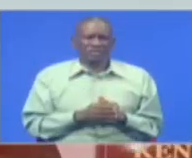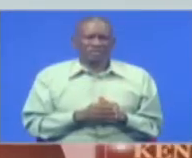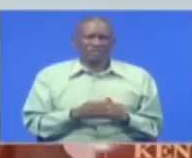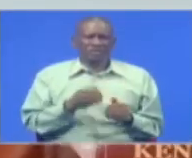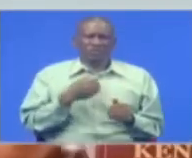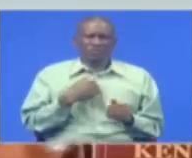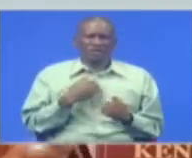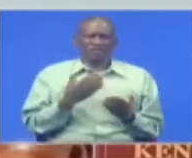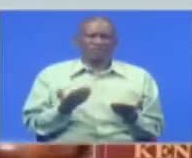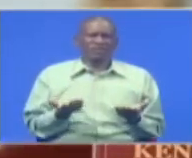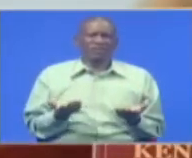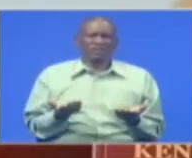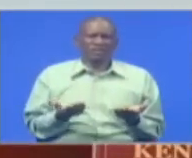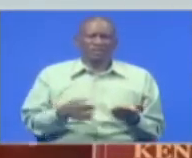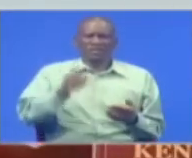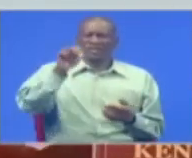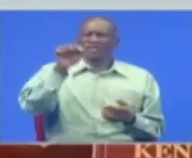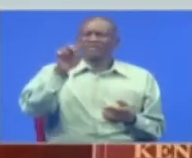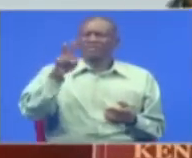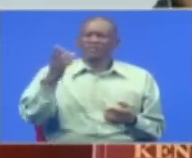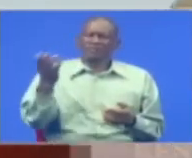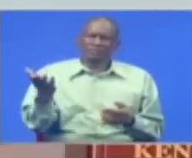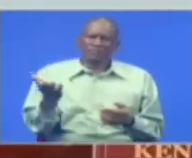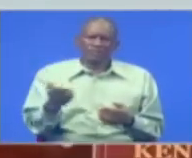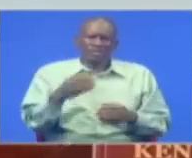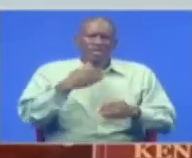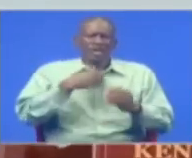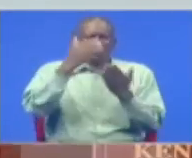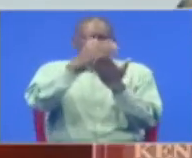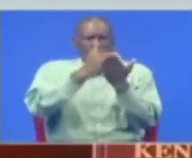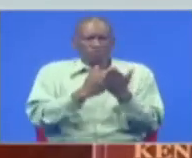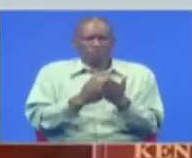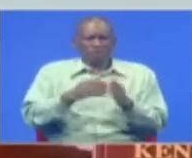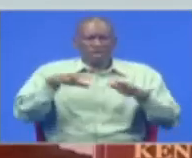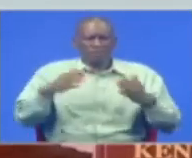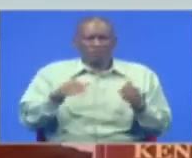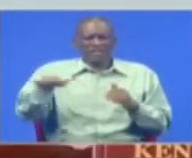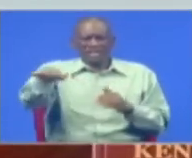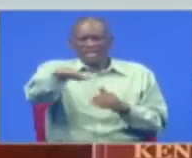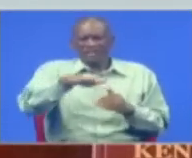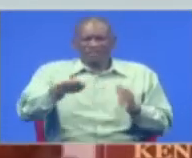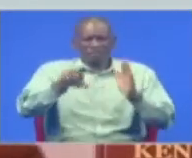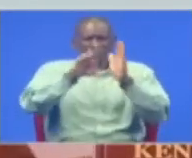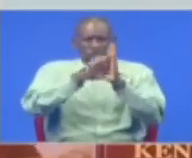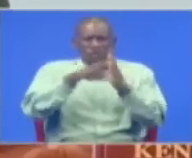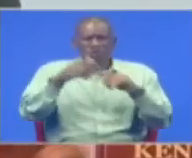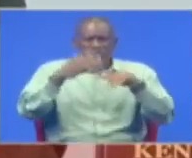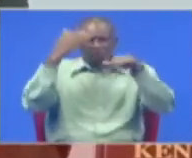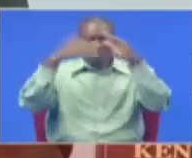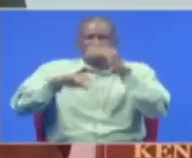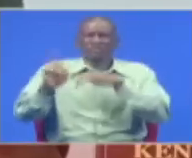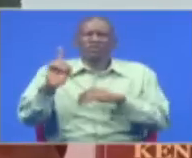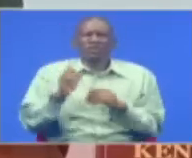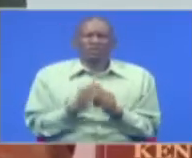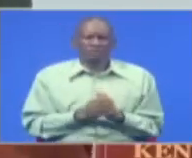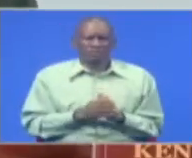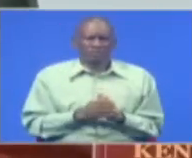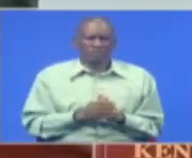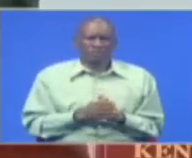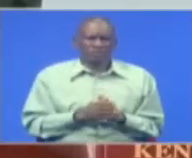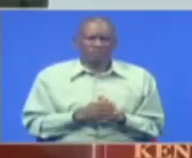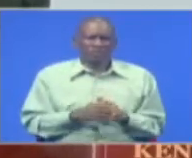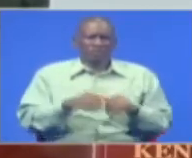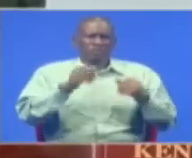have NTV running a program on environmental law from the University of Nairobi.